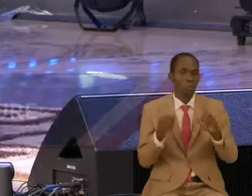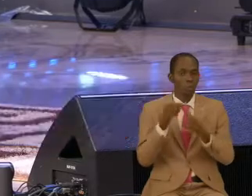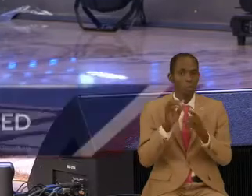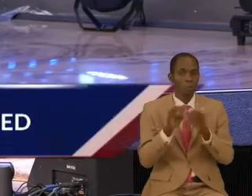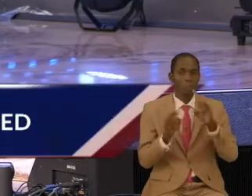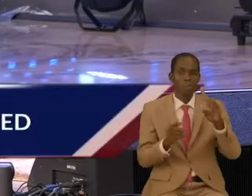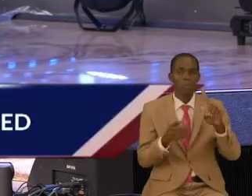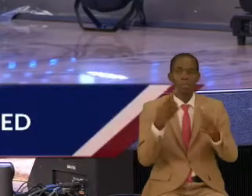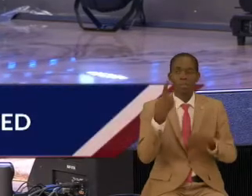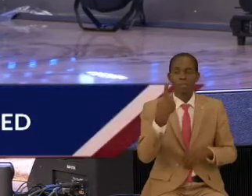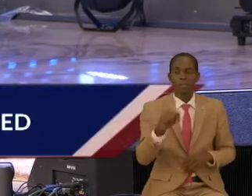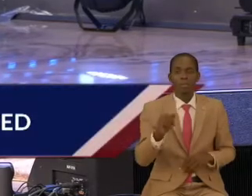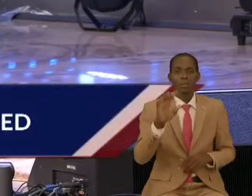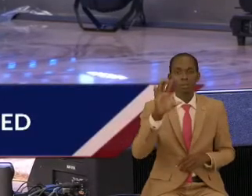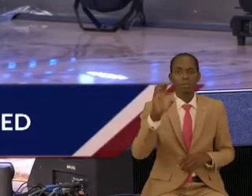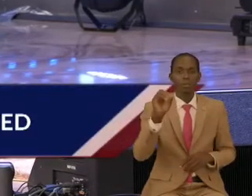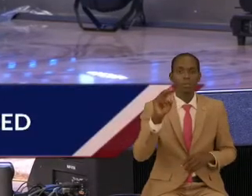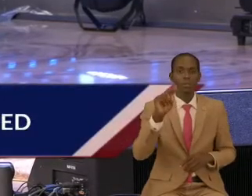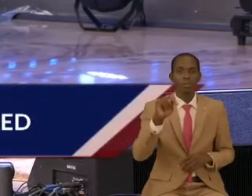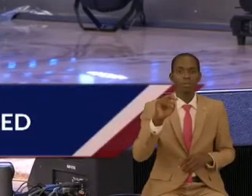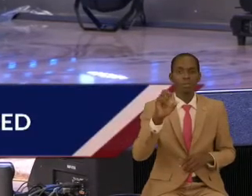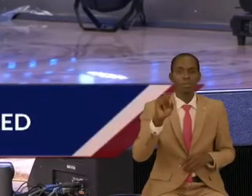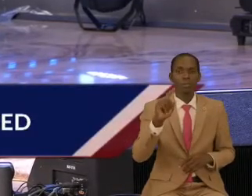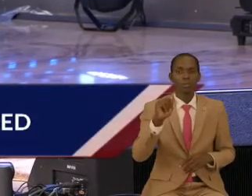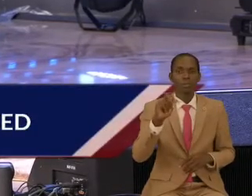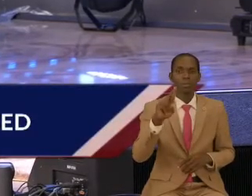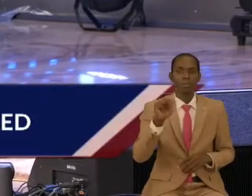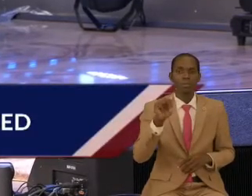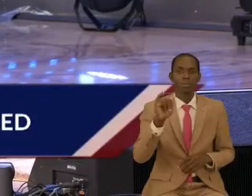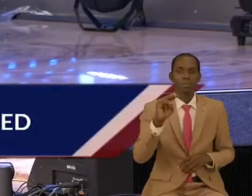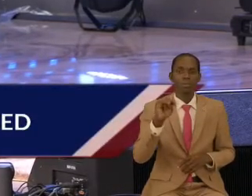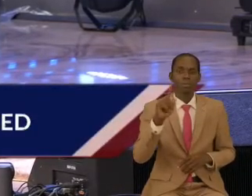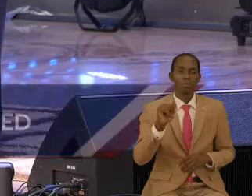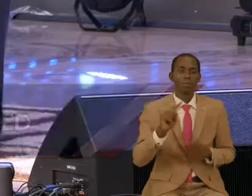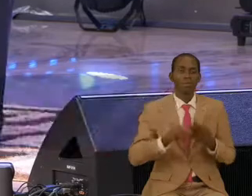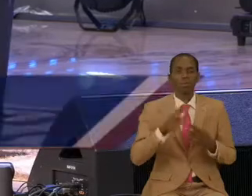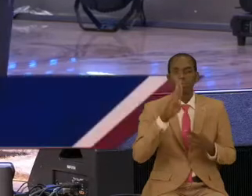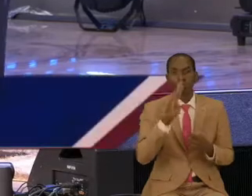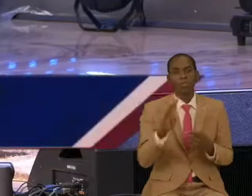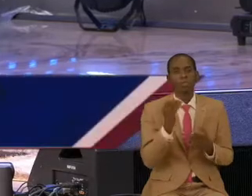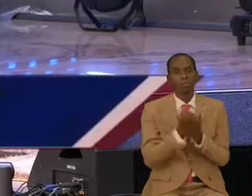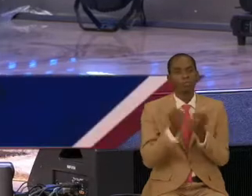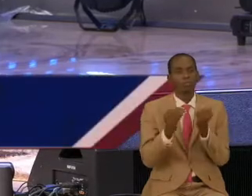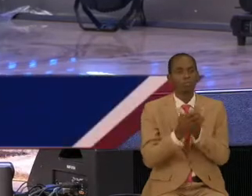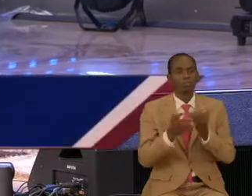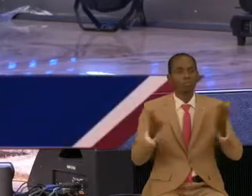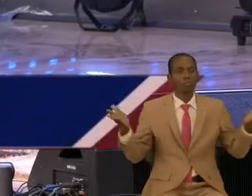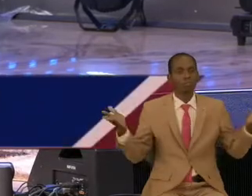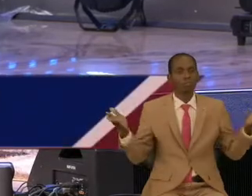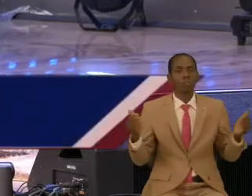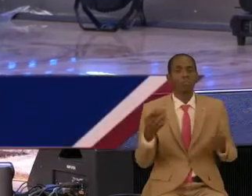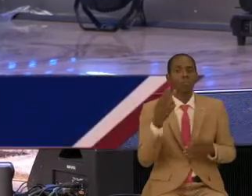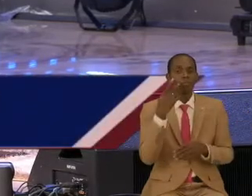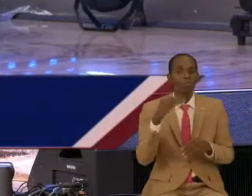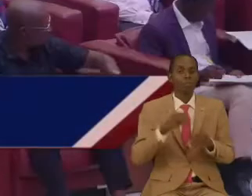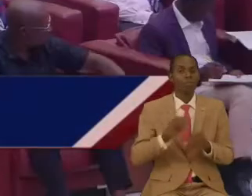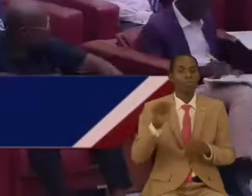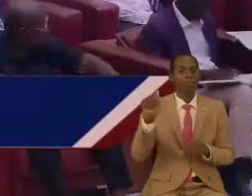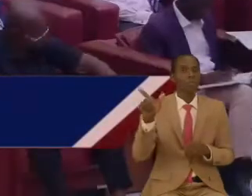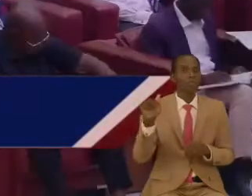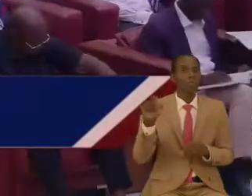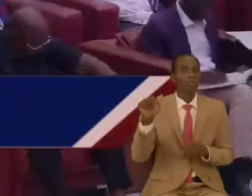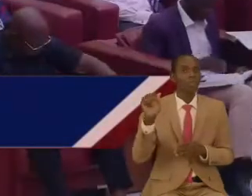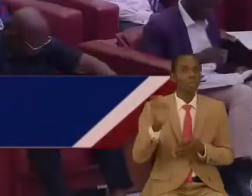the constraint to be circumcised. In Galatians chapter 6, reading from verse 11,